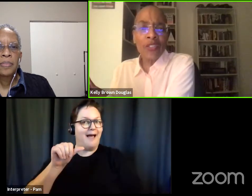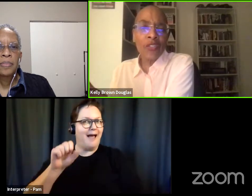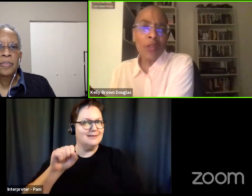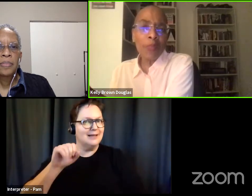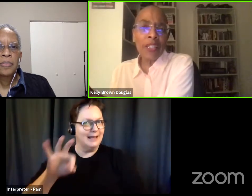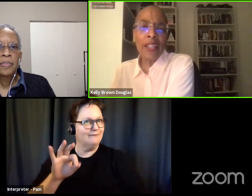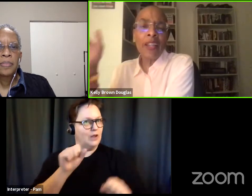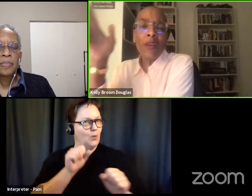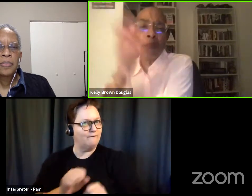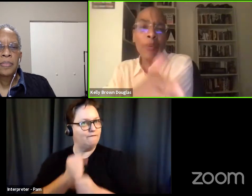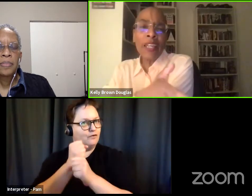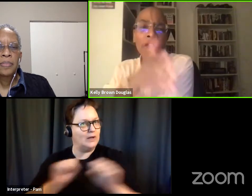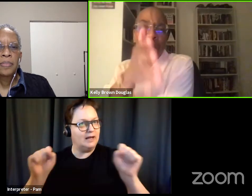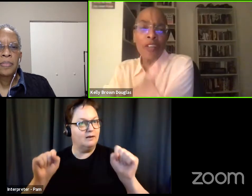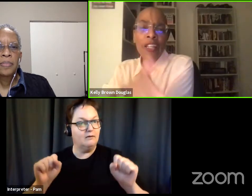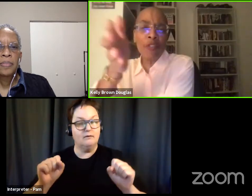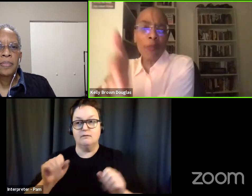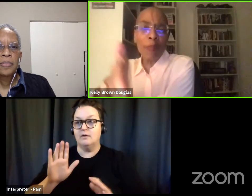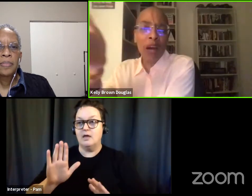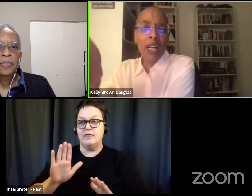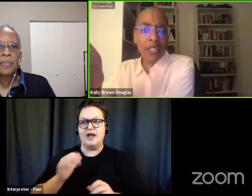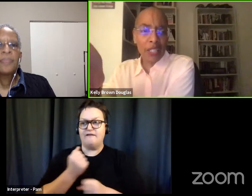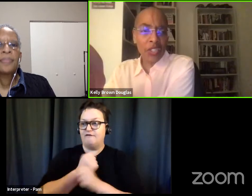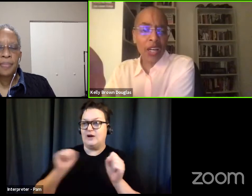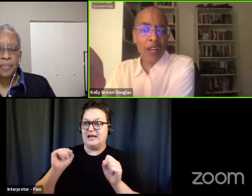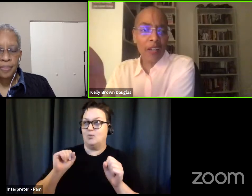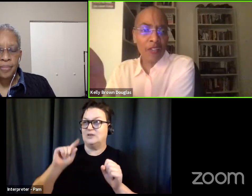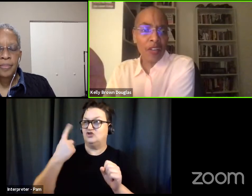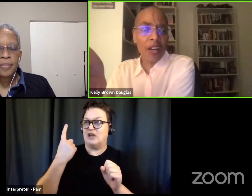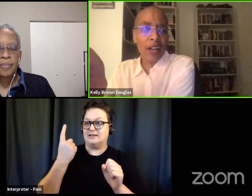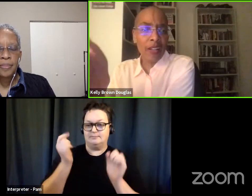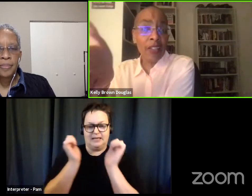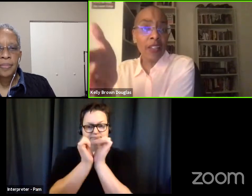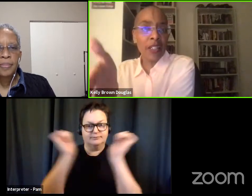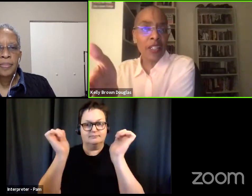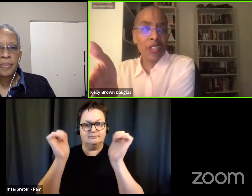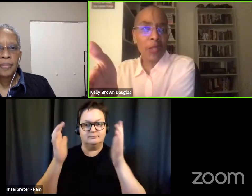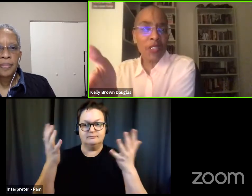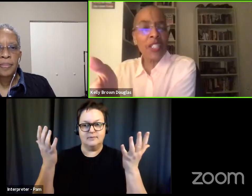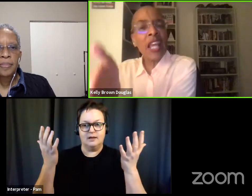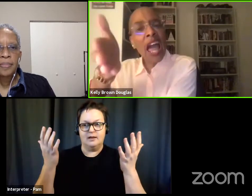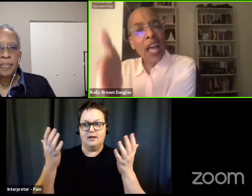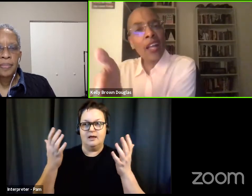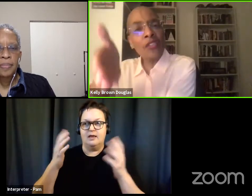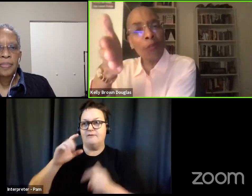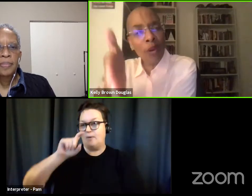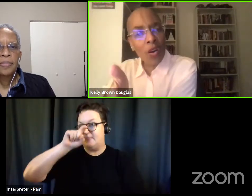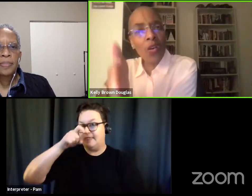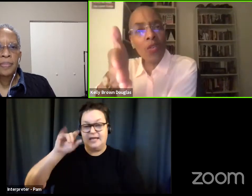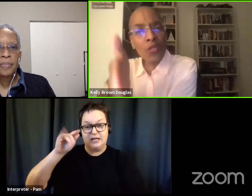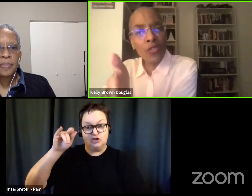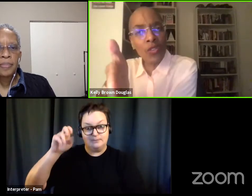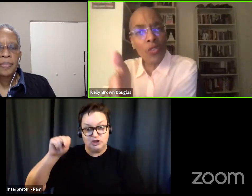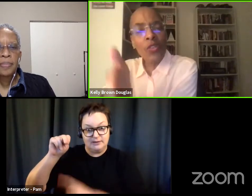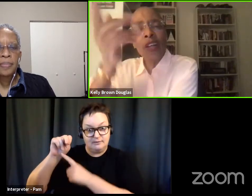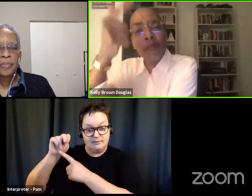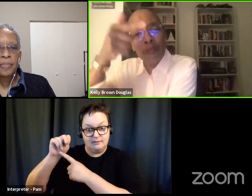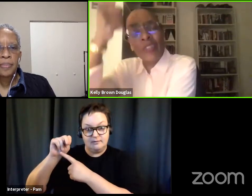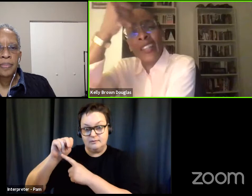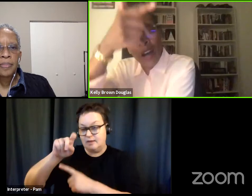was simply being freed from the bondage of the Egyptians, as opposed